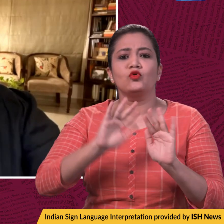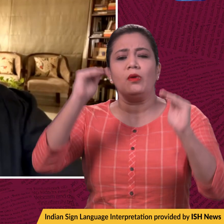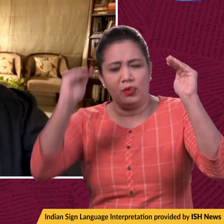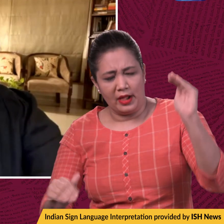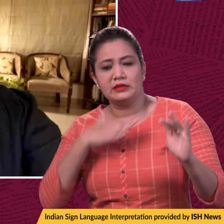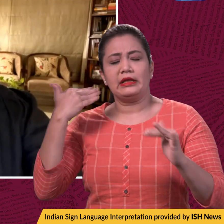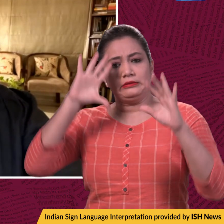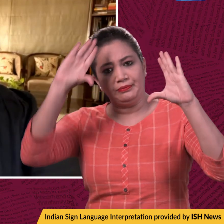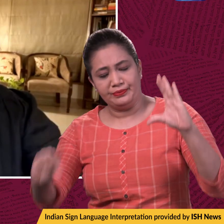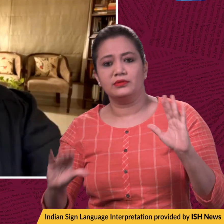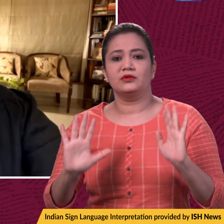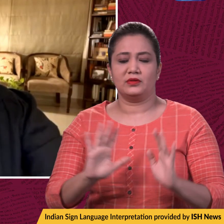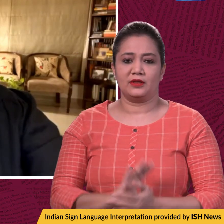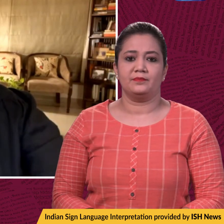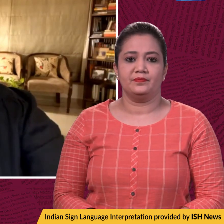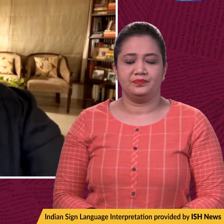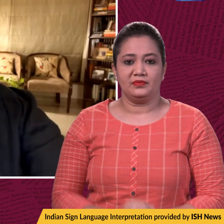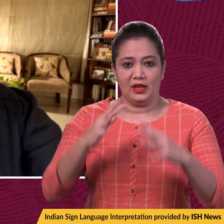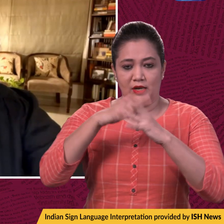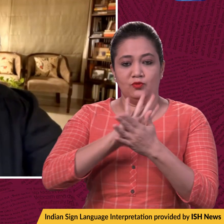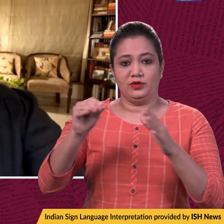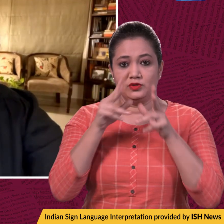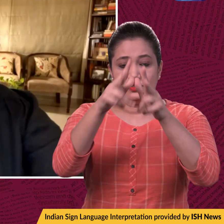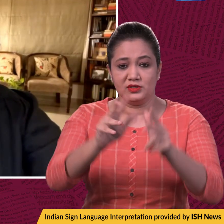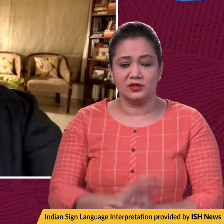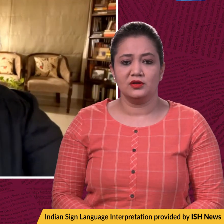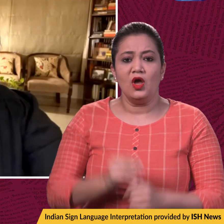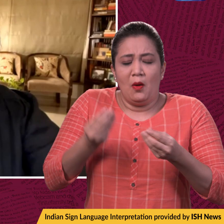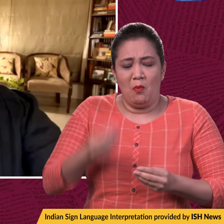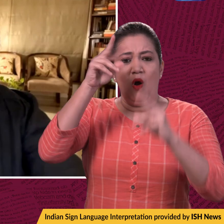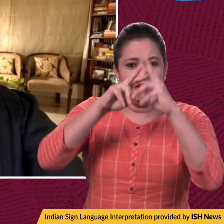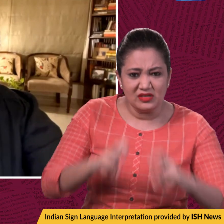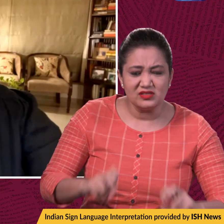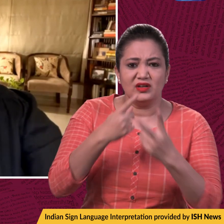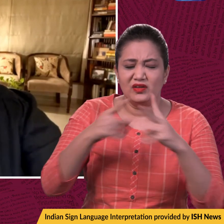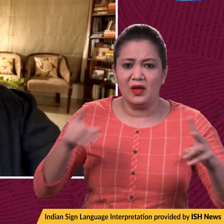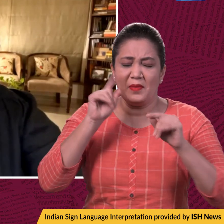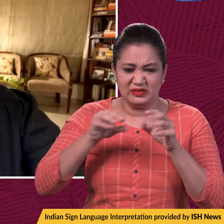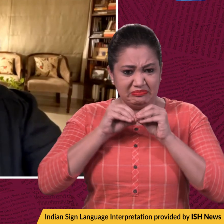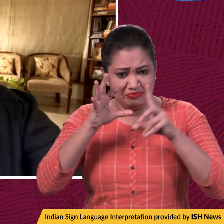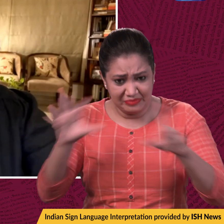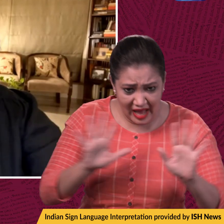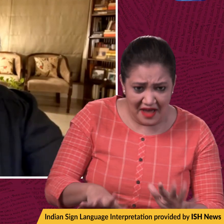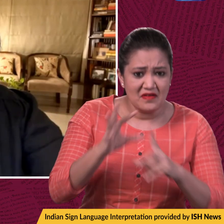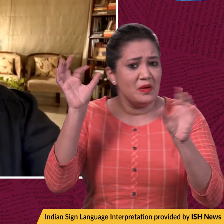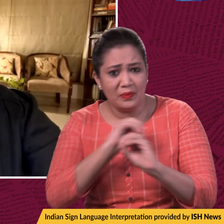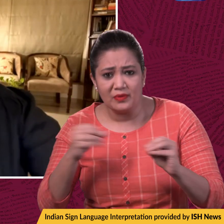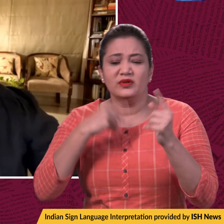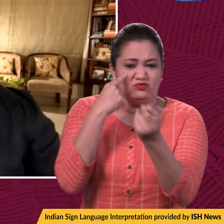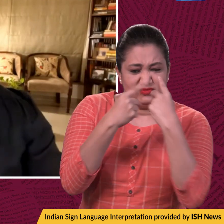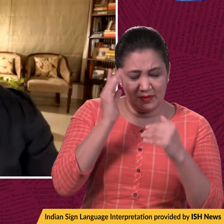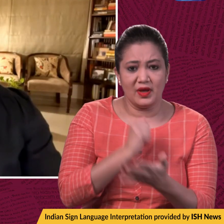incidence of deaths, end quote. The WHO has also said that more research is required to determine the severity of this